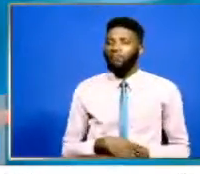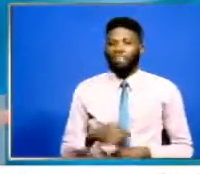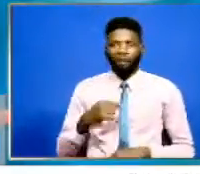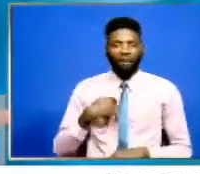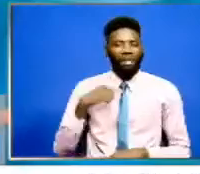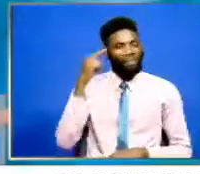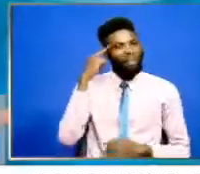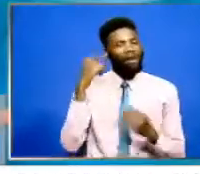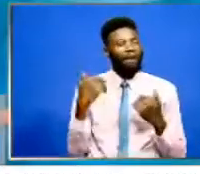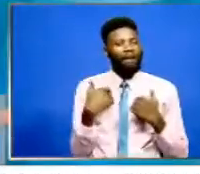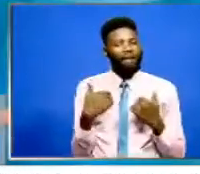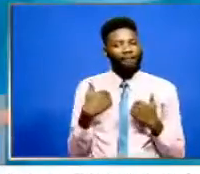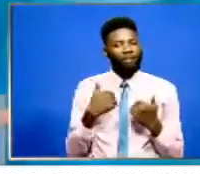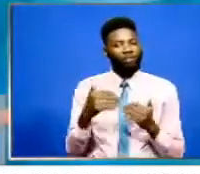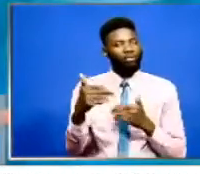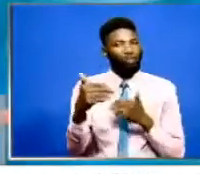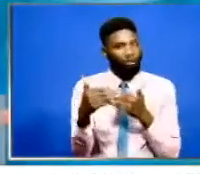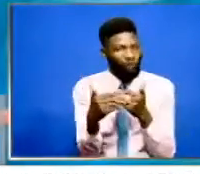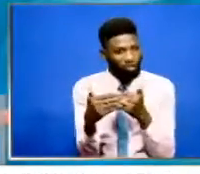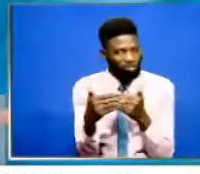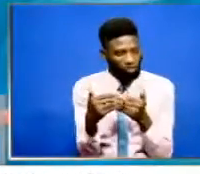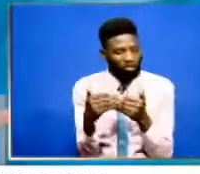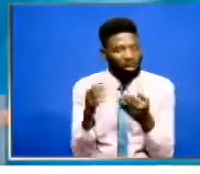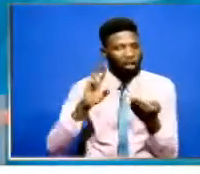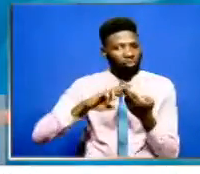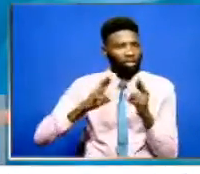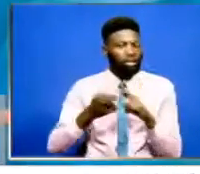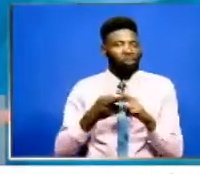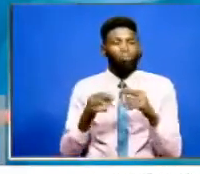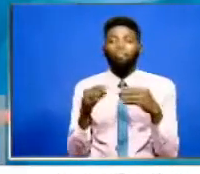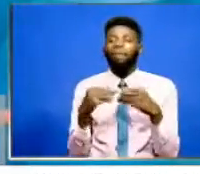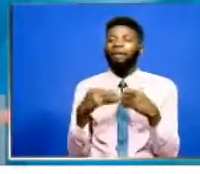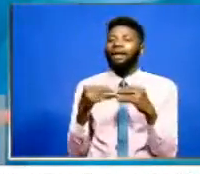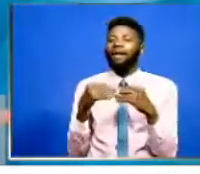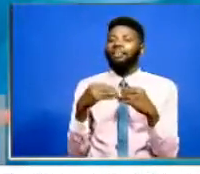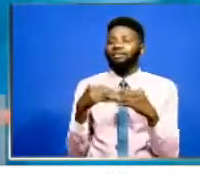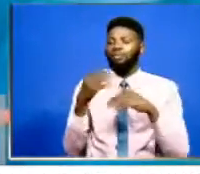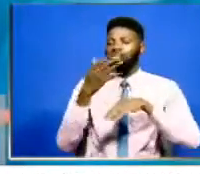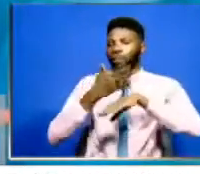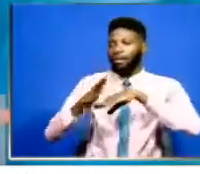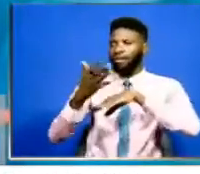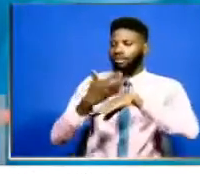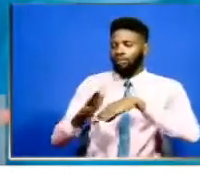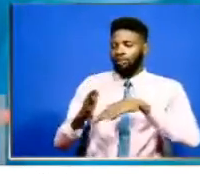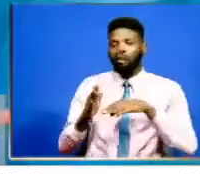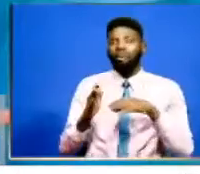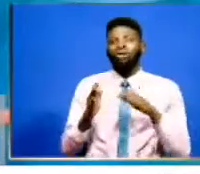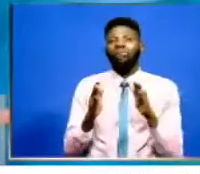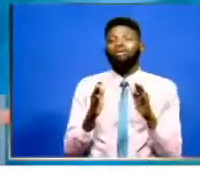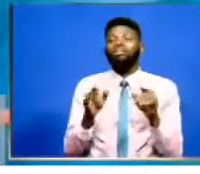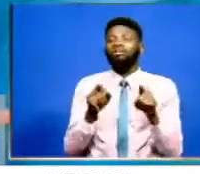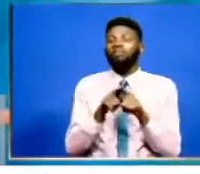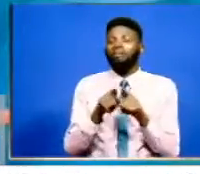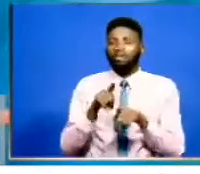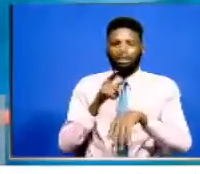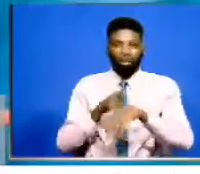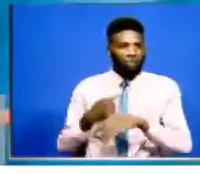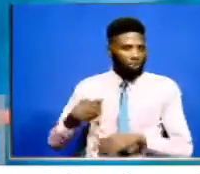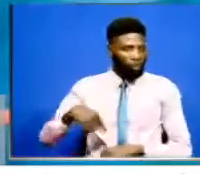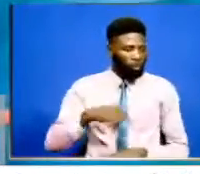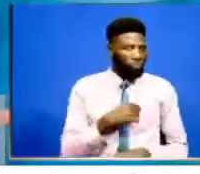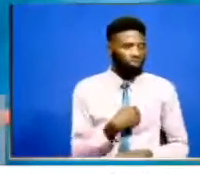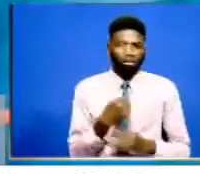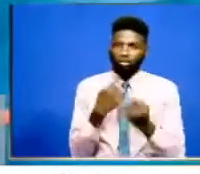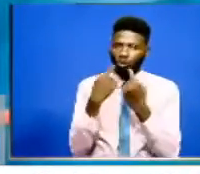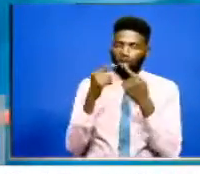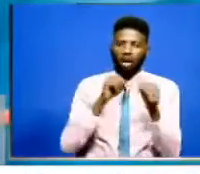close relationship between the plastic waste and also, you know, when we talk about